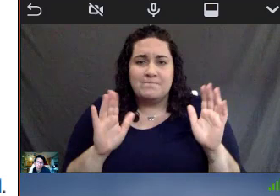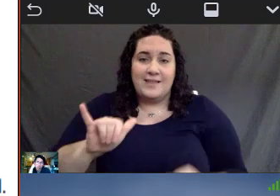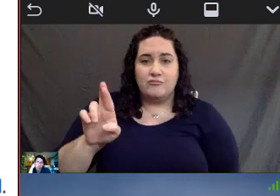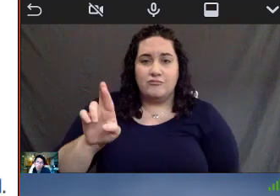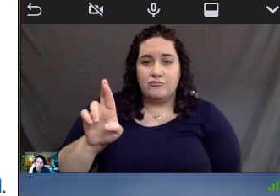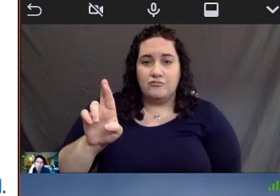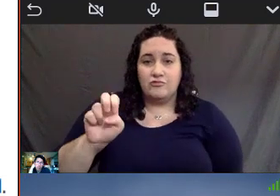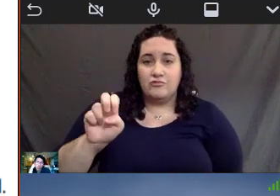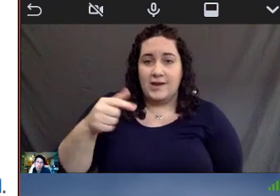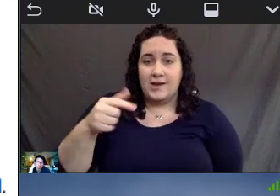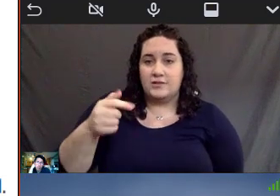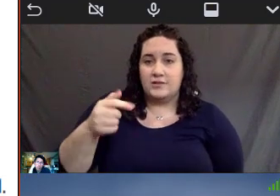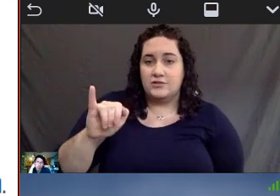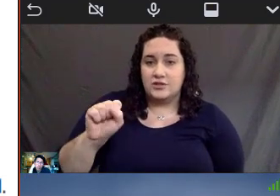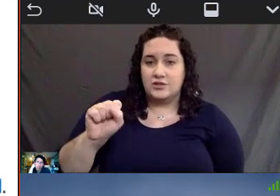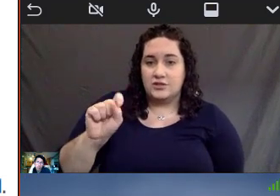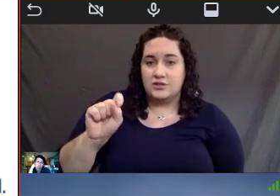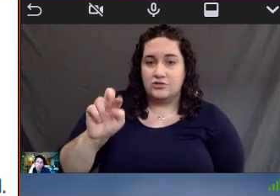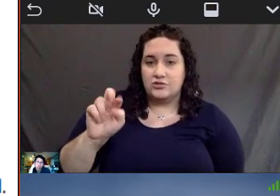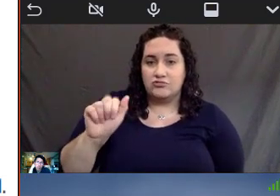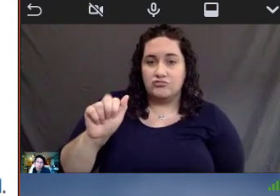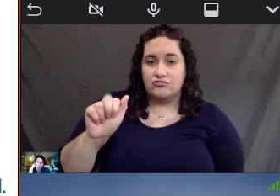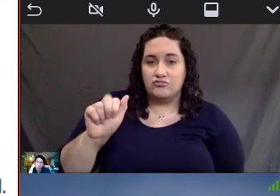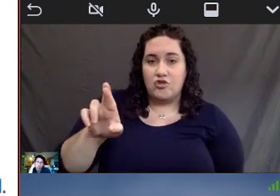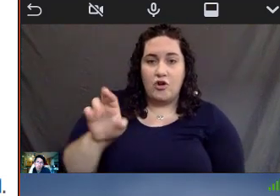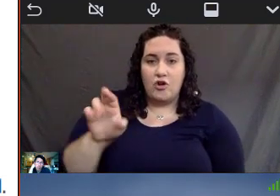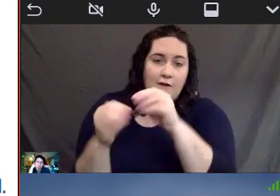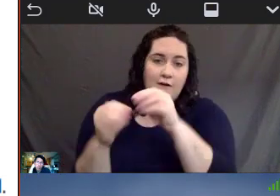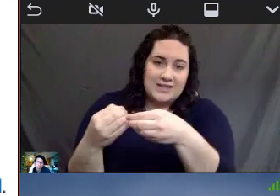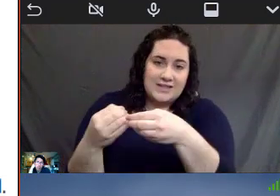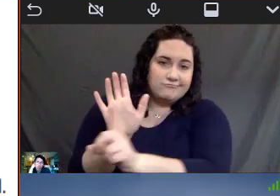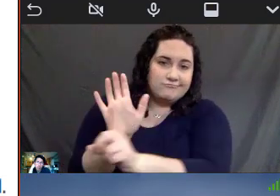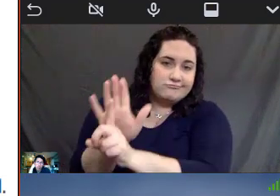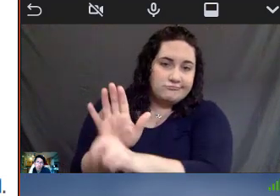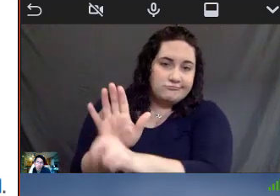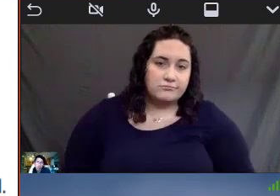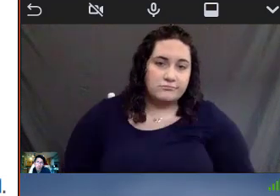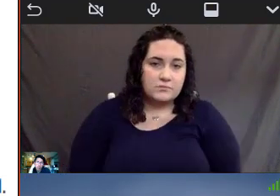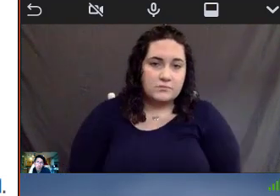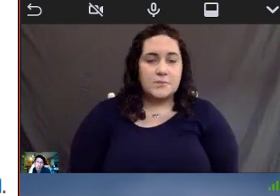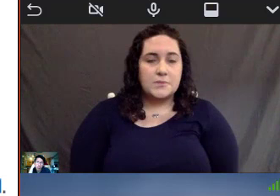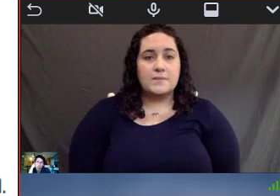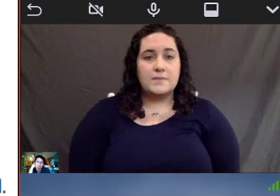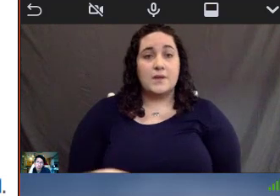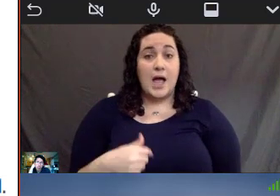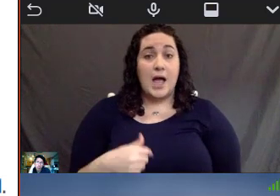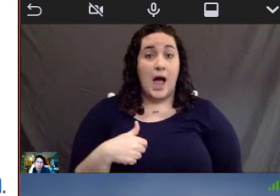no limit to the number of courses that a student can select this grading mechanism for,